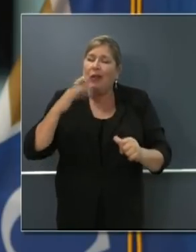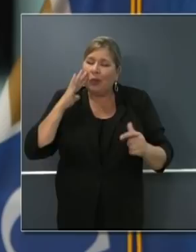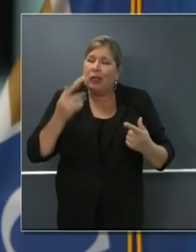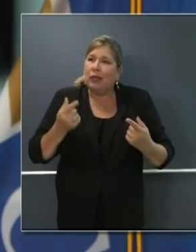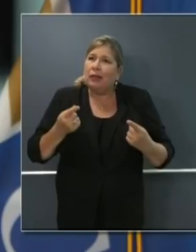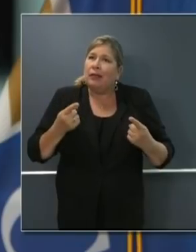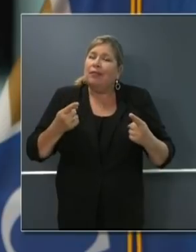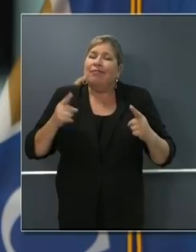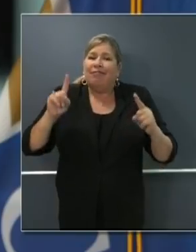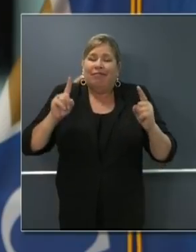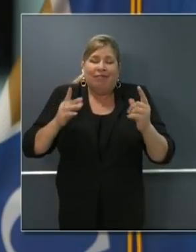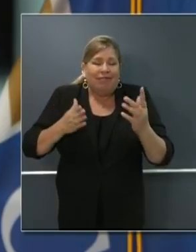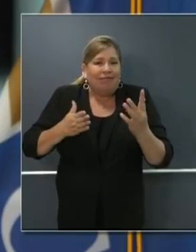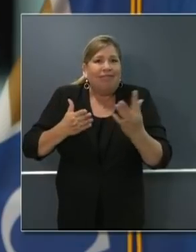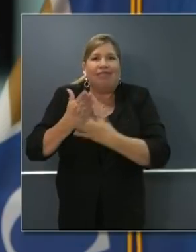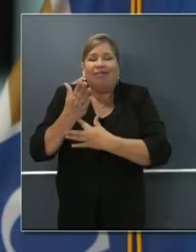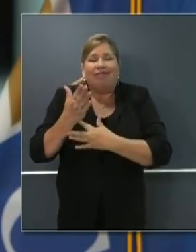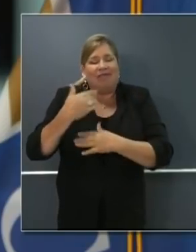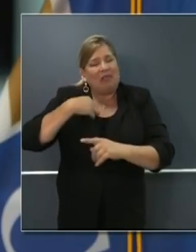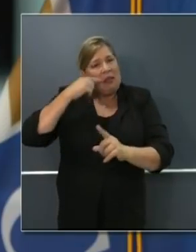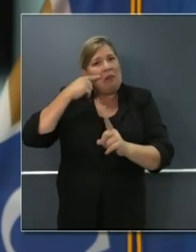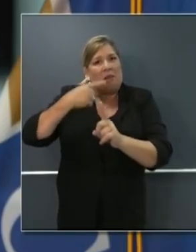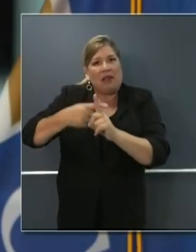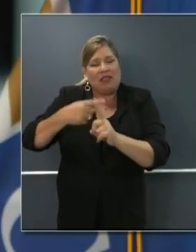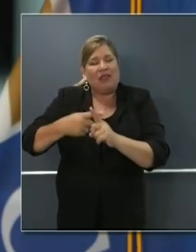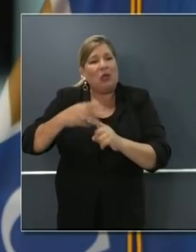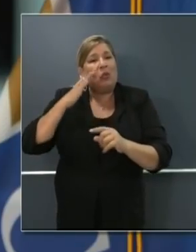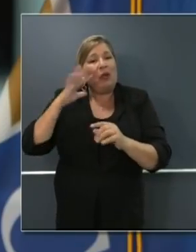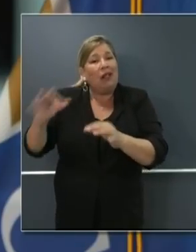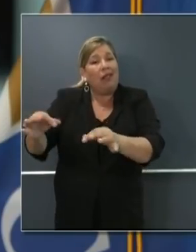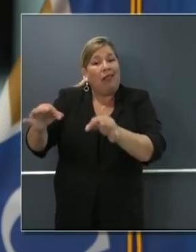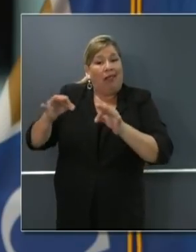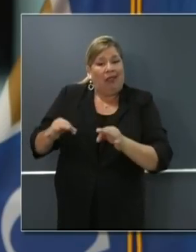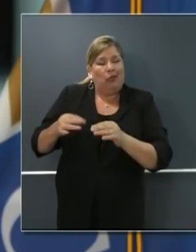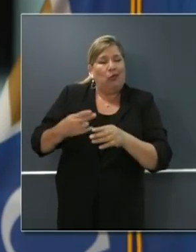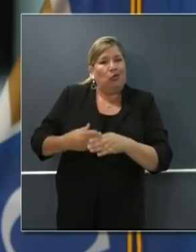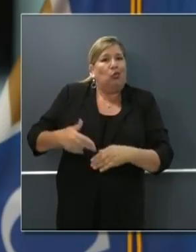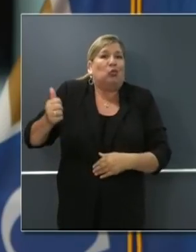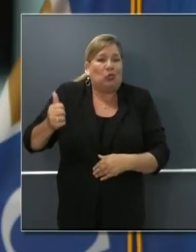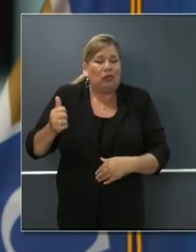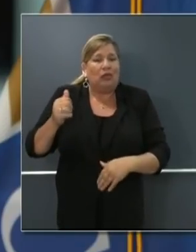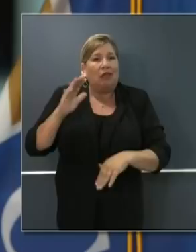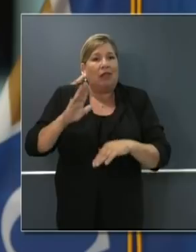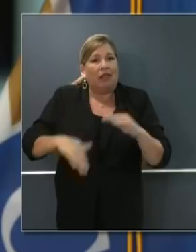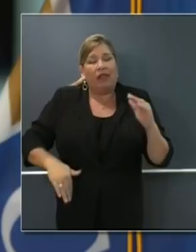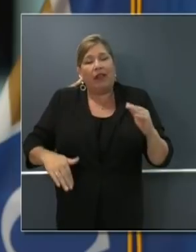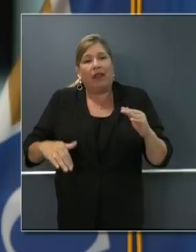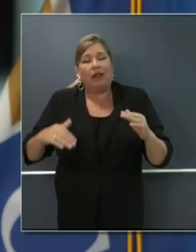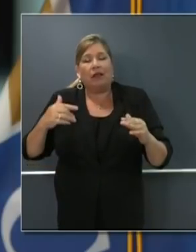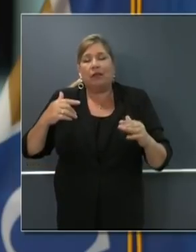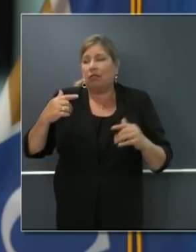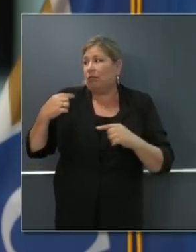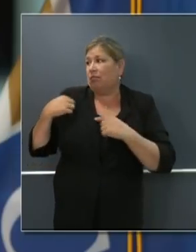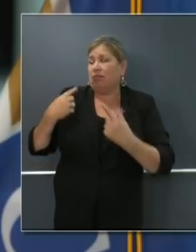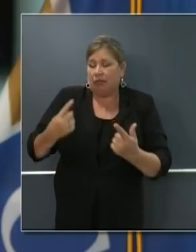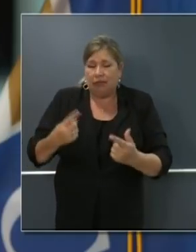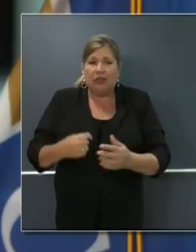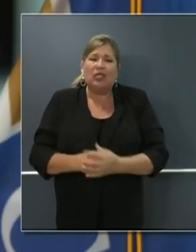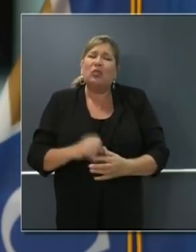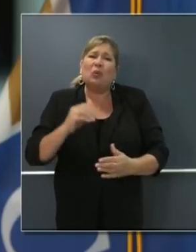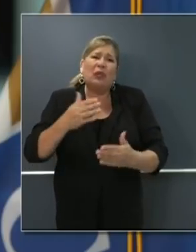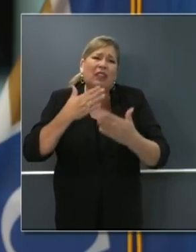incredibly optimistic about getting through it much more strongly than we got into it. So thank